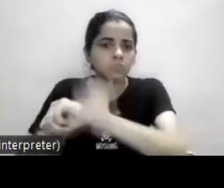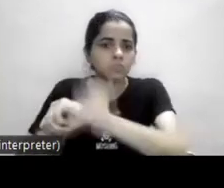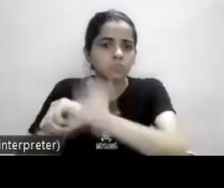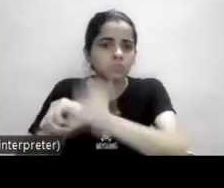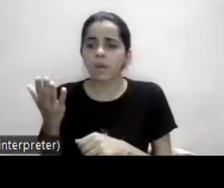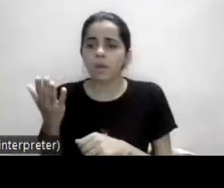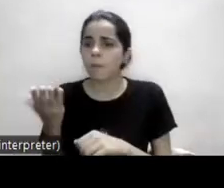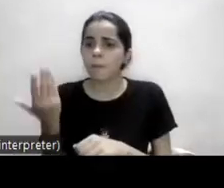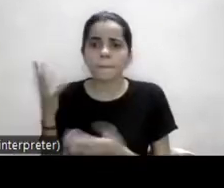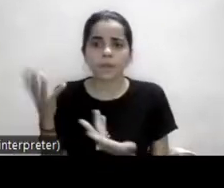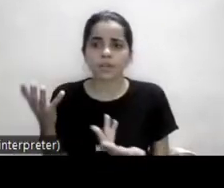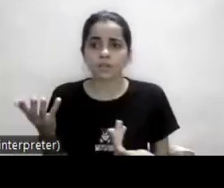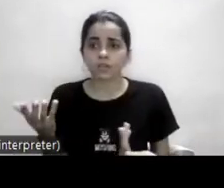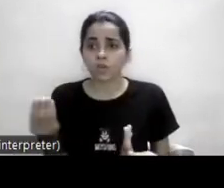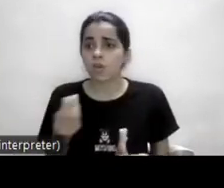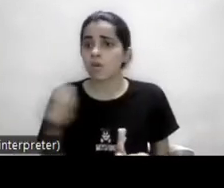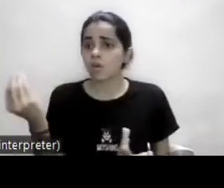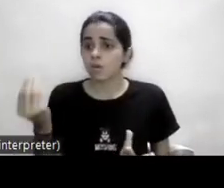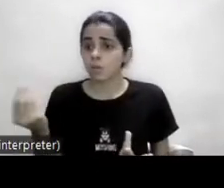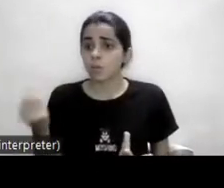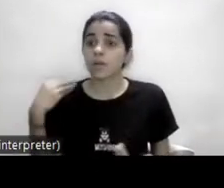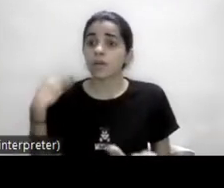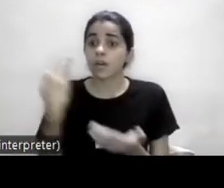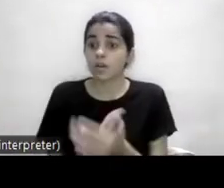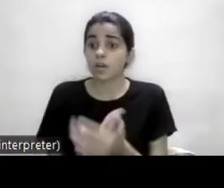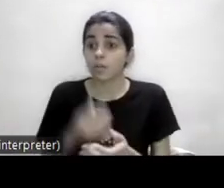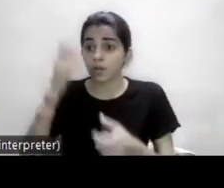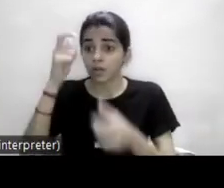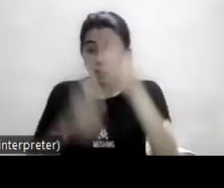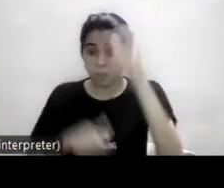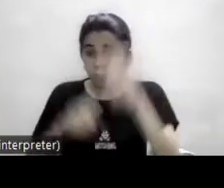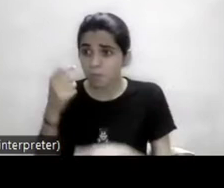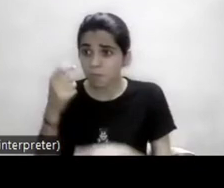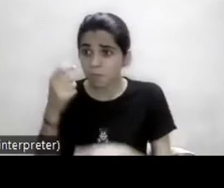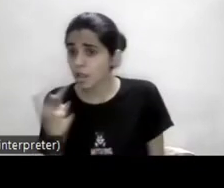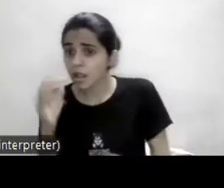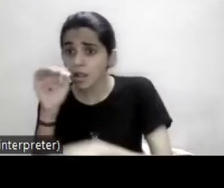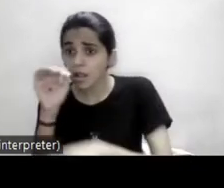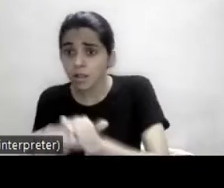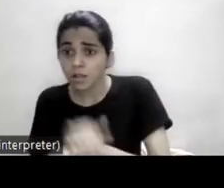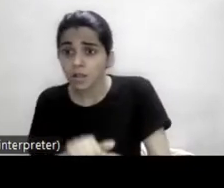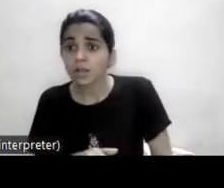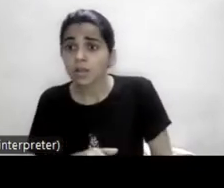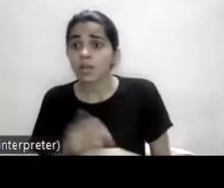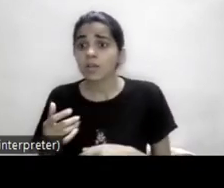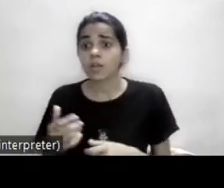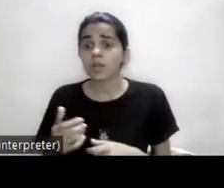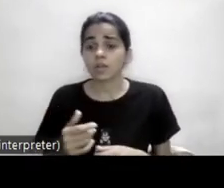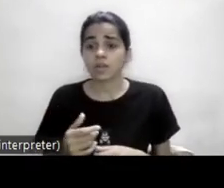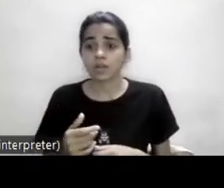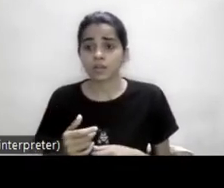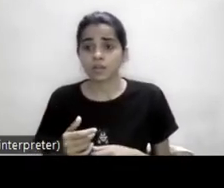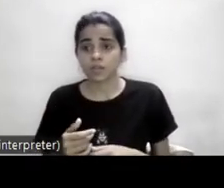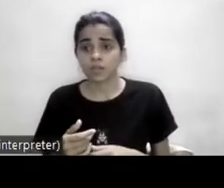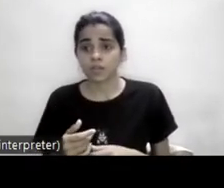that. Although it was there, but the terminology autism and, you know, taking it, you know, that seriously that you go